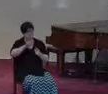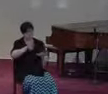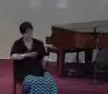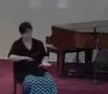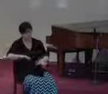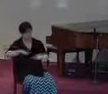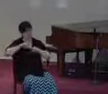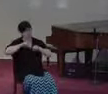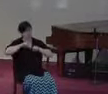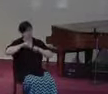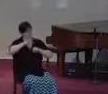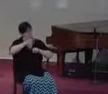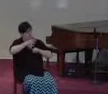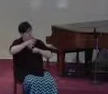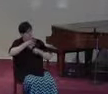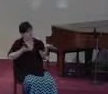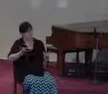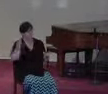mother.